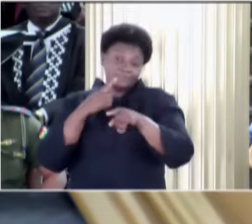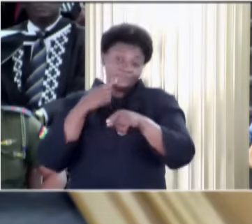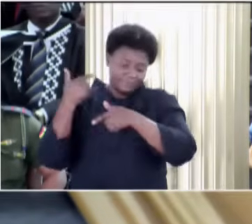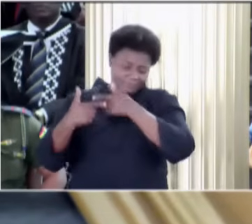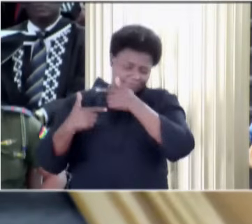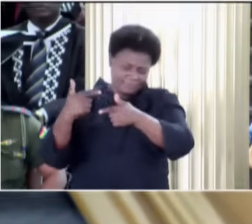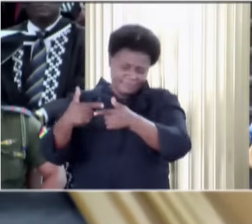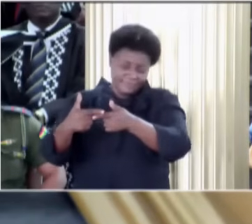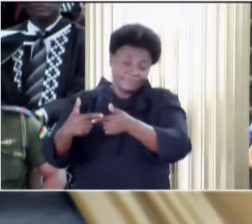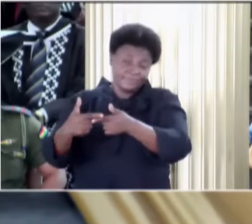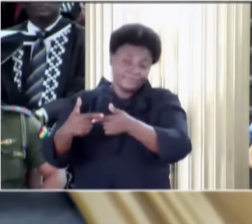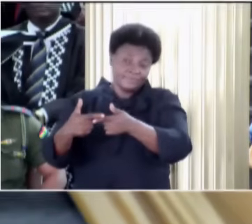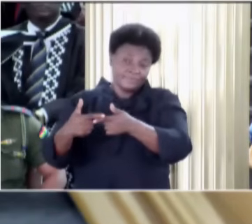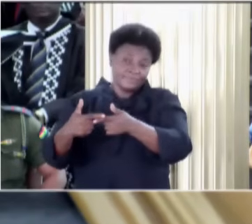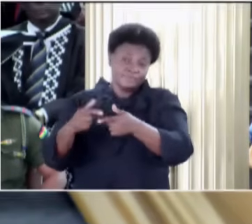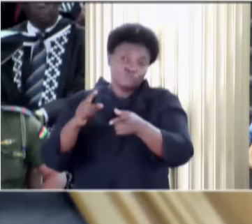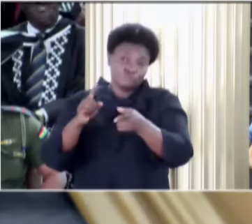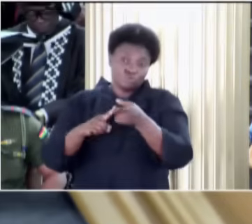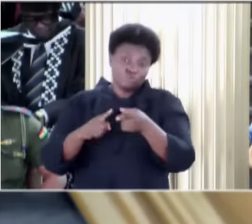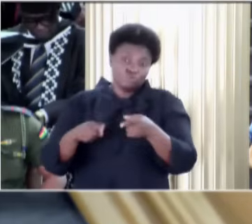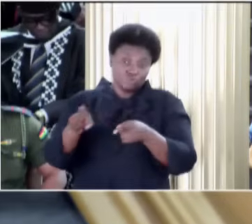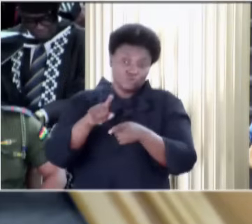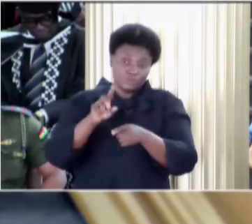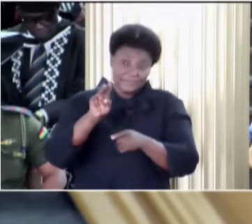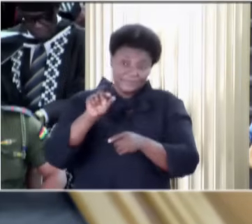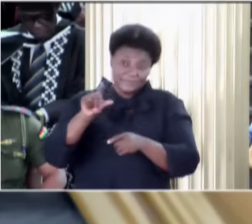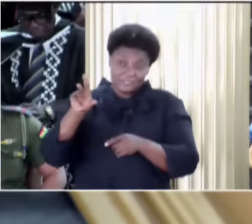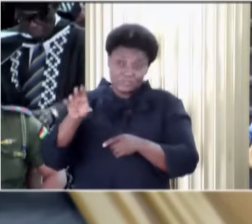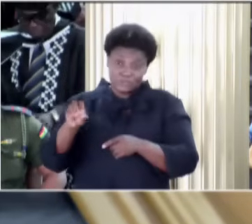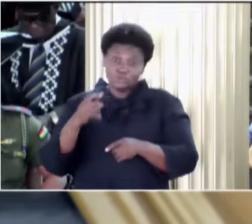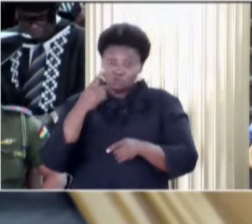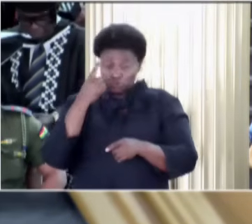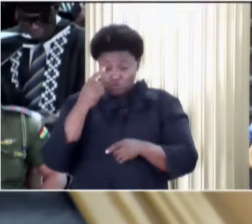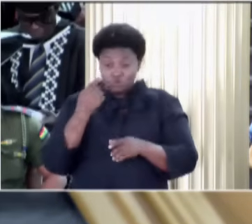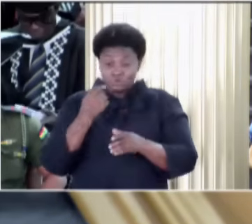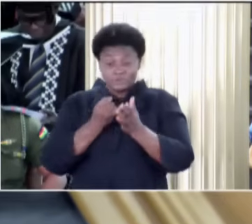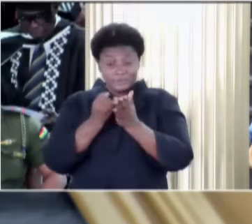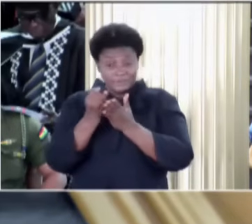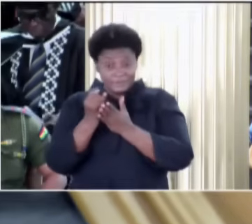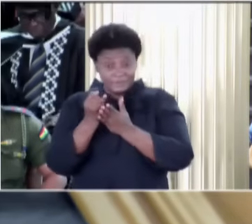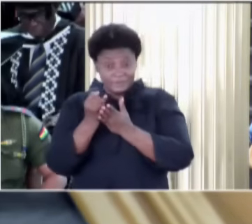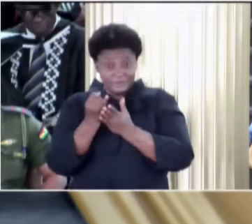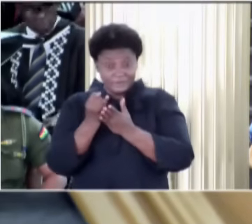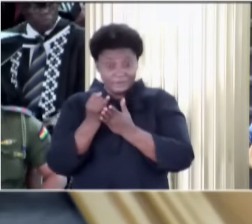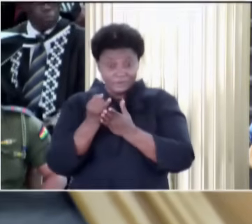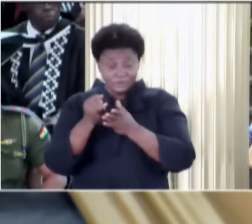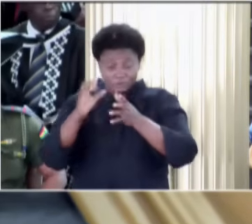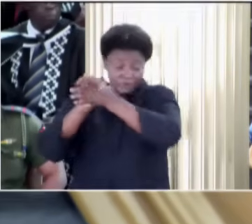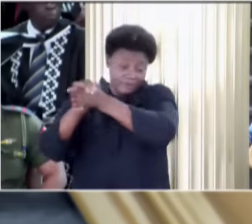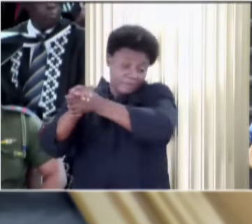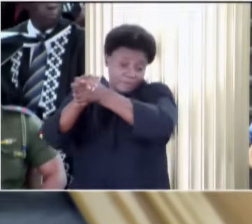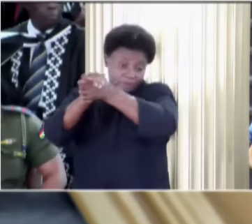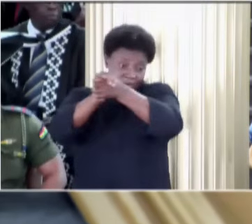generation, to your values, and to your integrity. Ayuko,